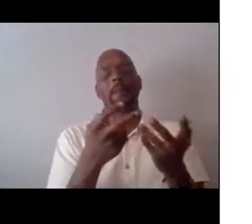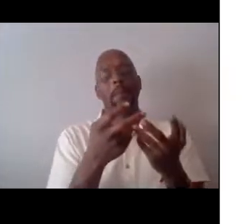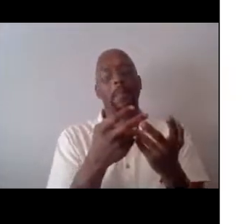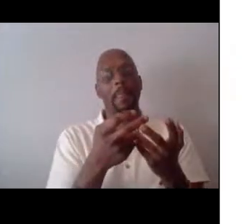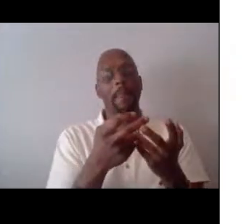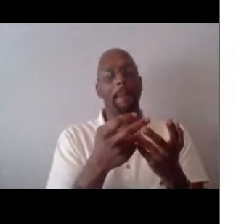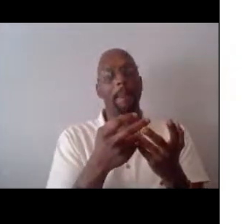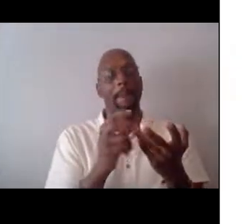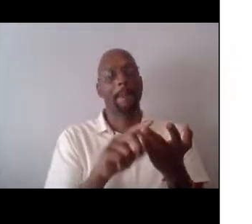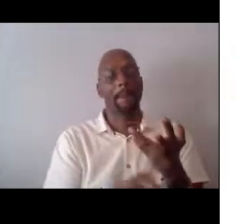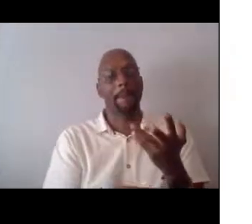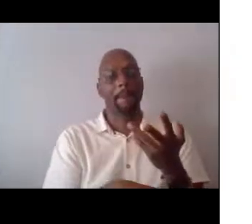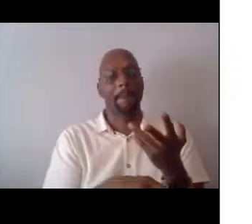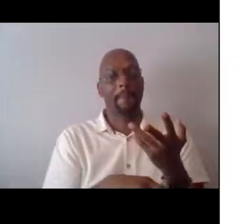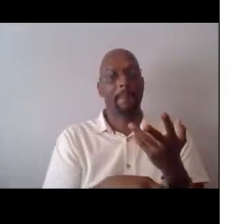within